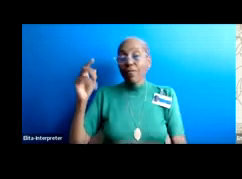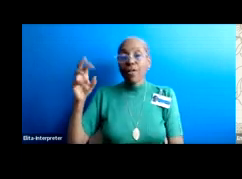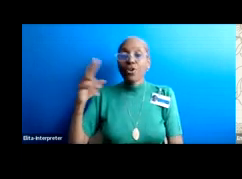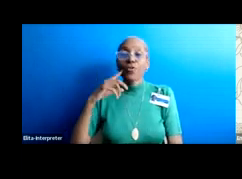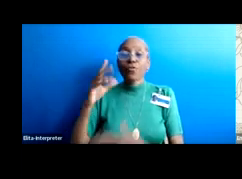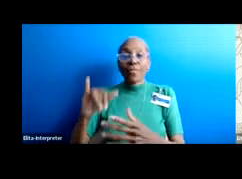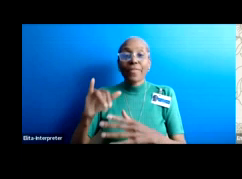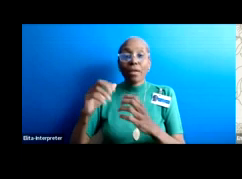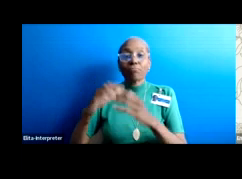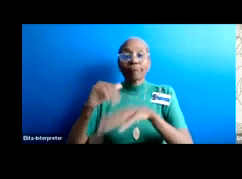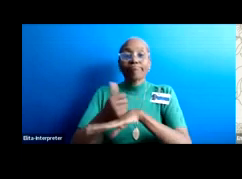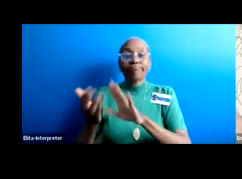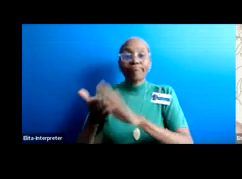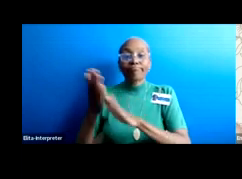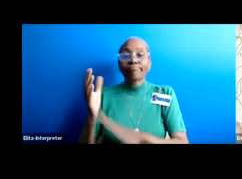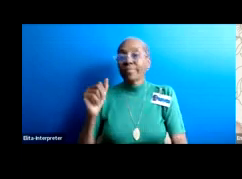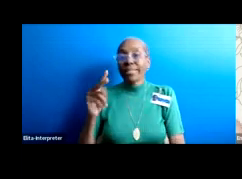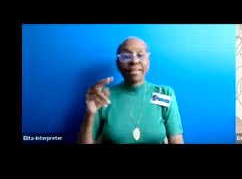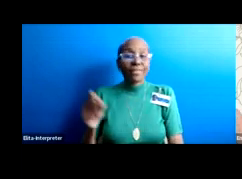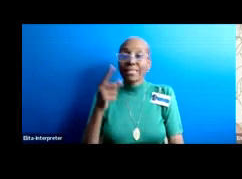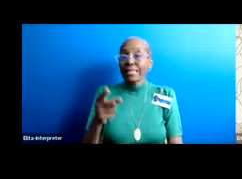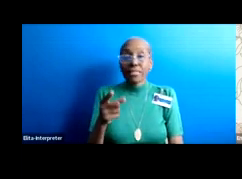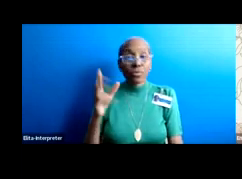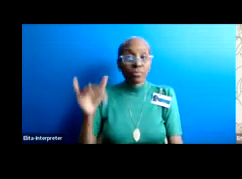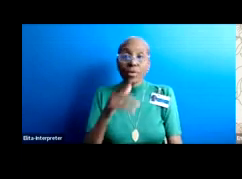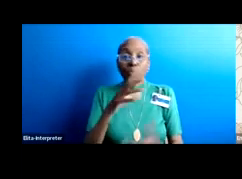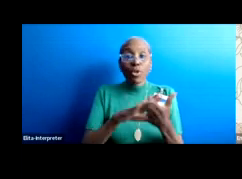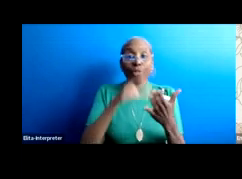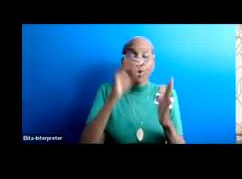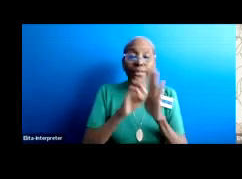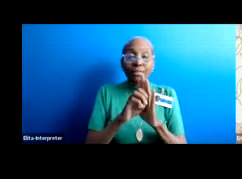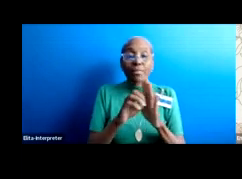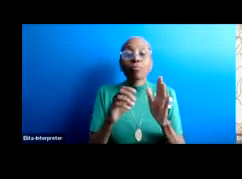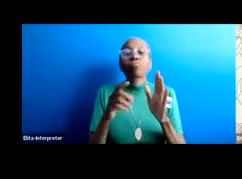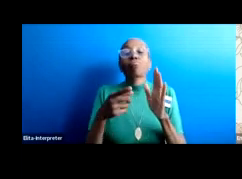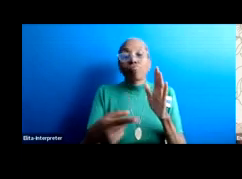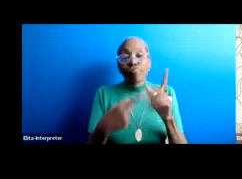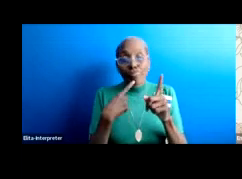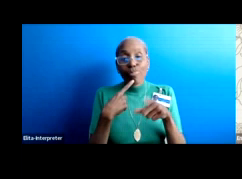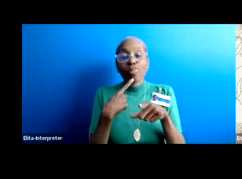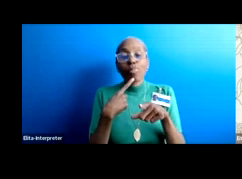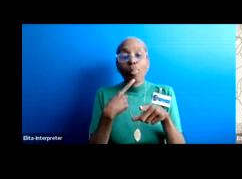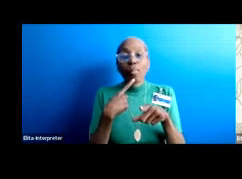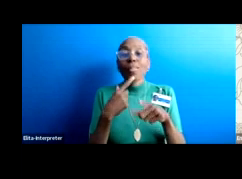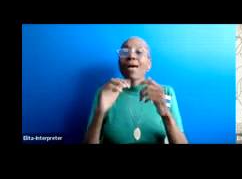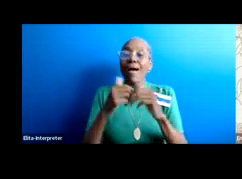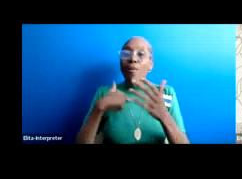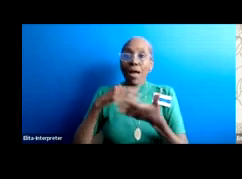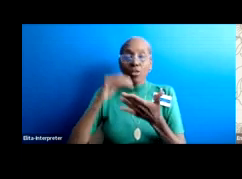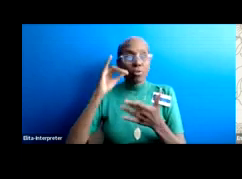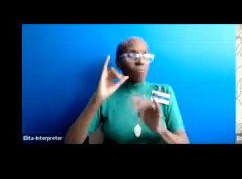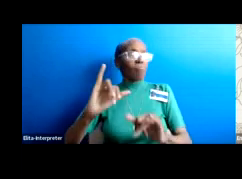implementation. And this was my learning example. I often refer to this as how I learned that